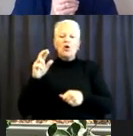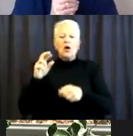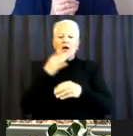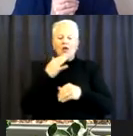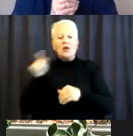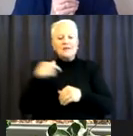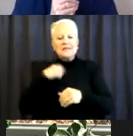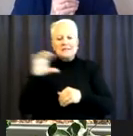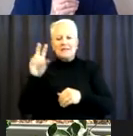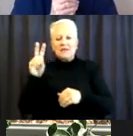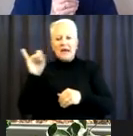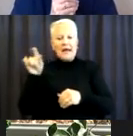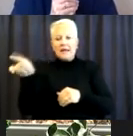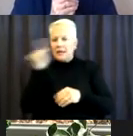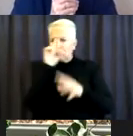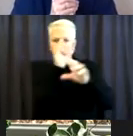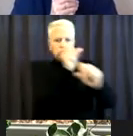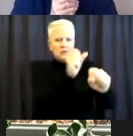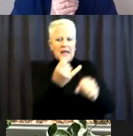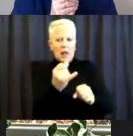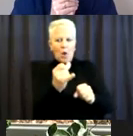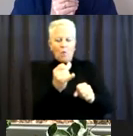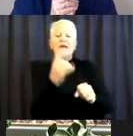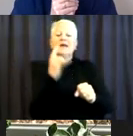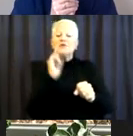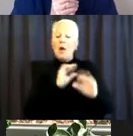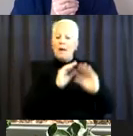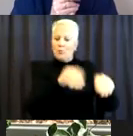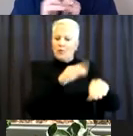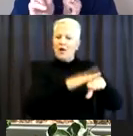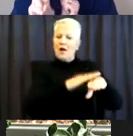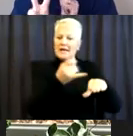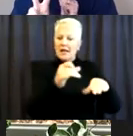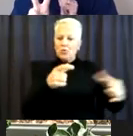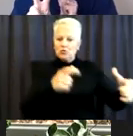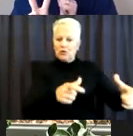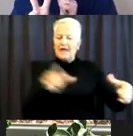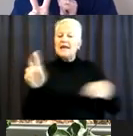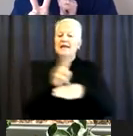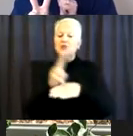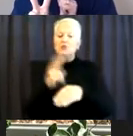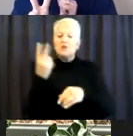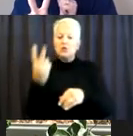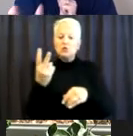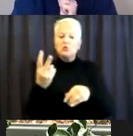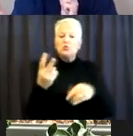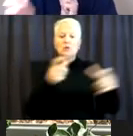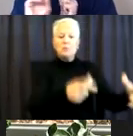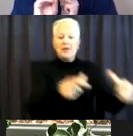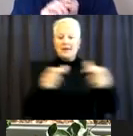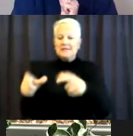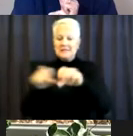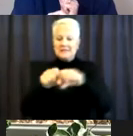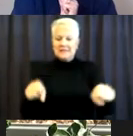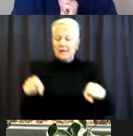gravitated to the color yellow. So I mounted it within a yellow tray. He was using a 2-place system. So when he came to school,